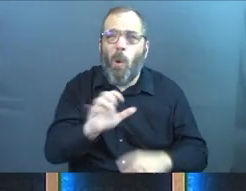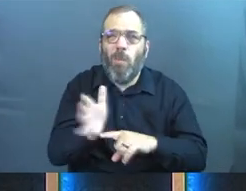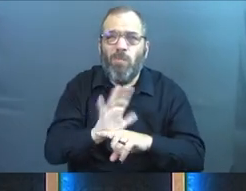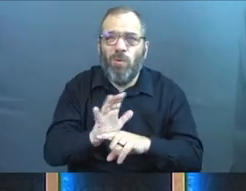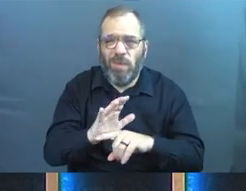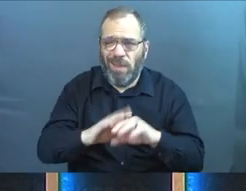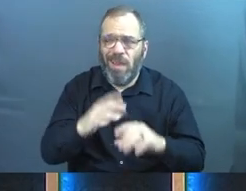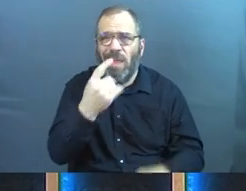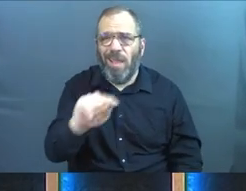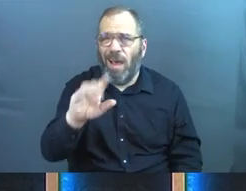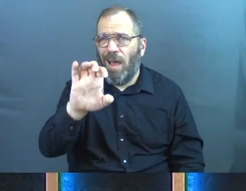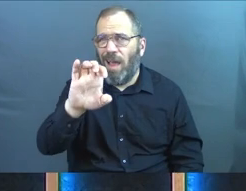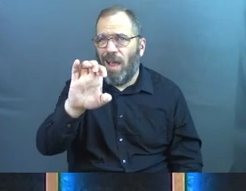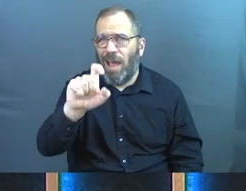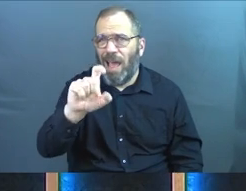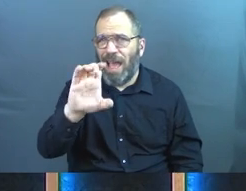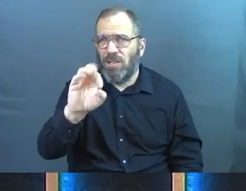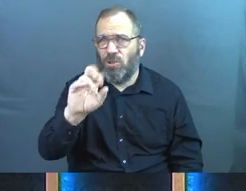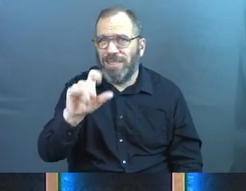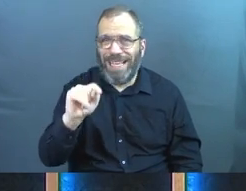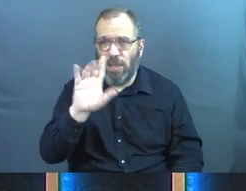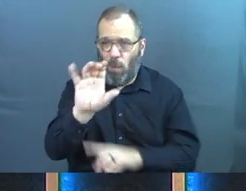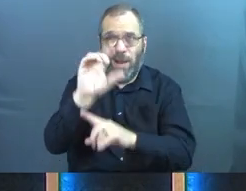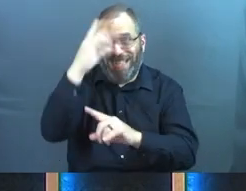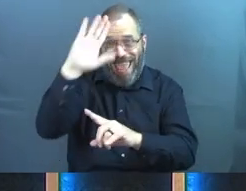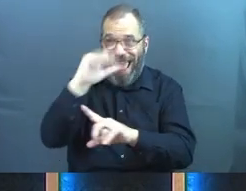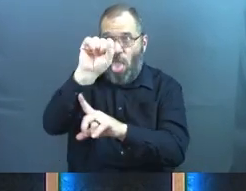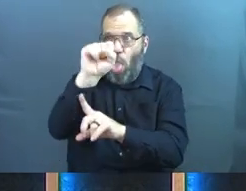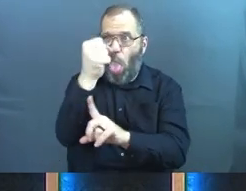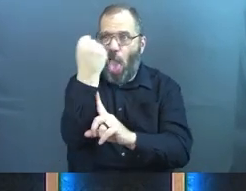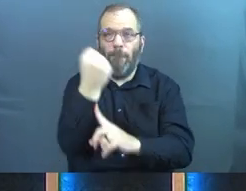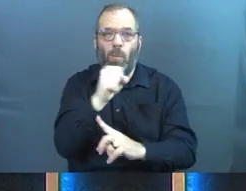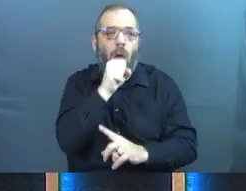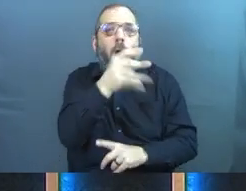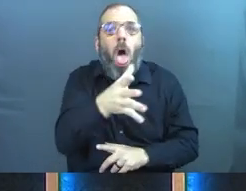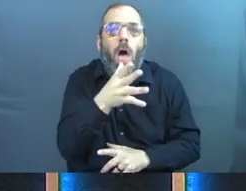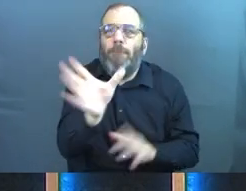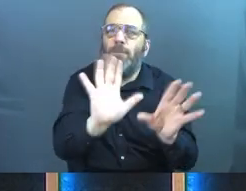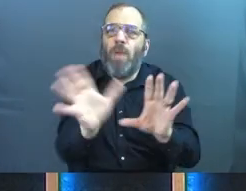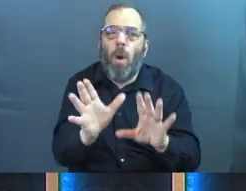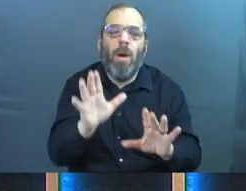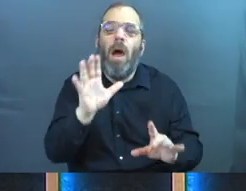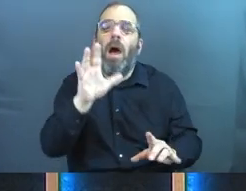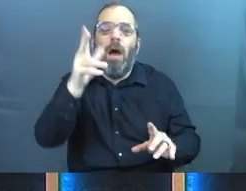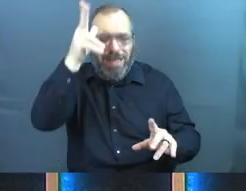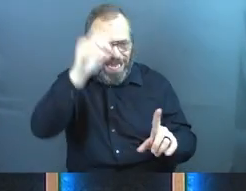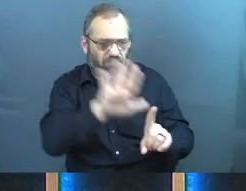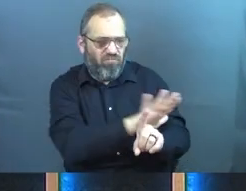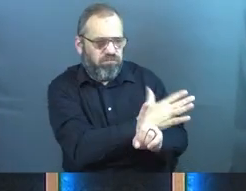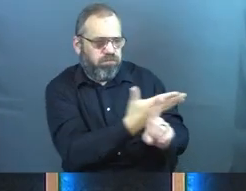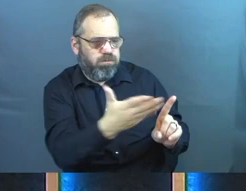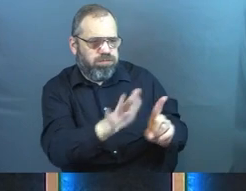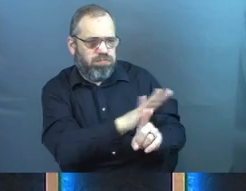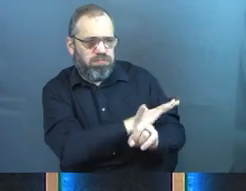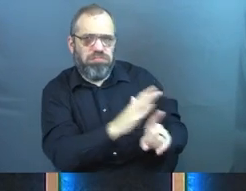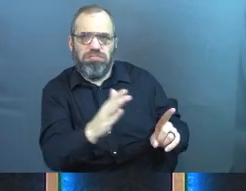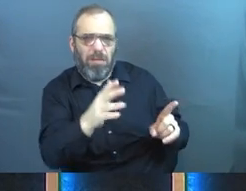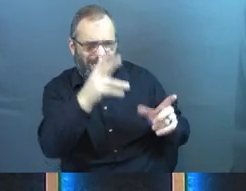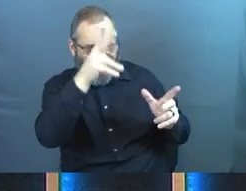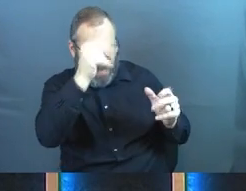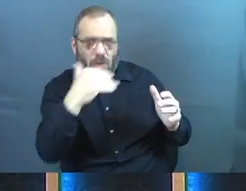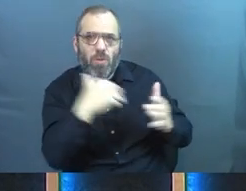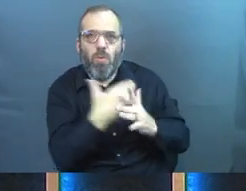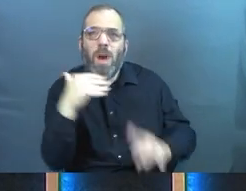scripture says. More what Satan is often doing is he's influencing humanities and he's spreading his darkness